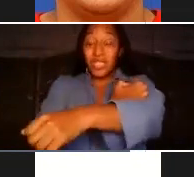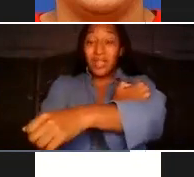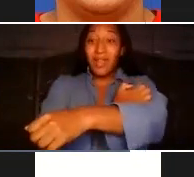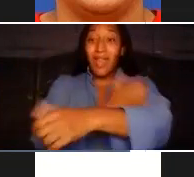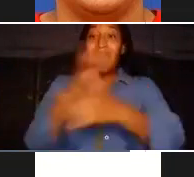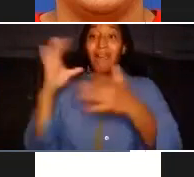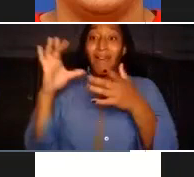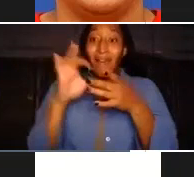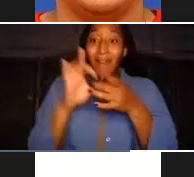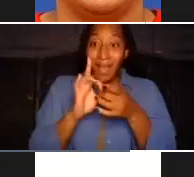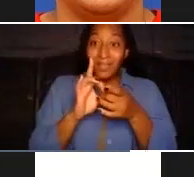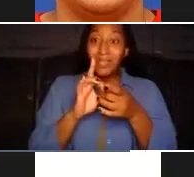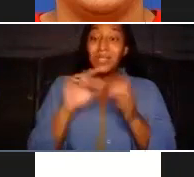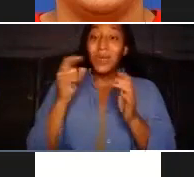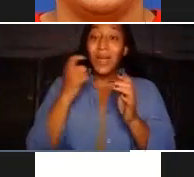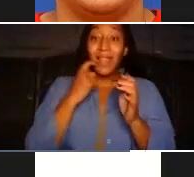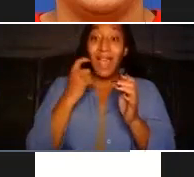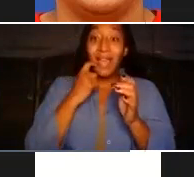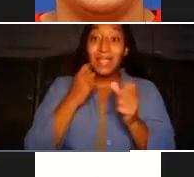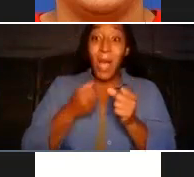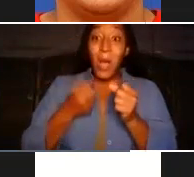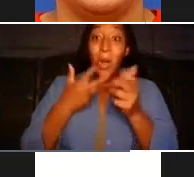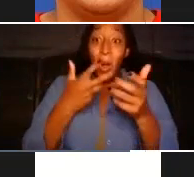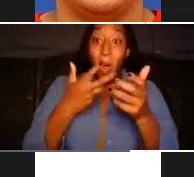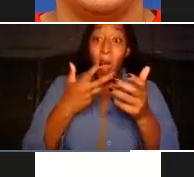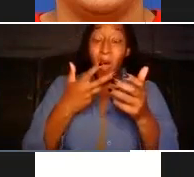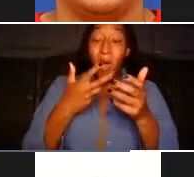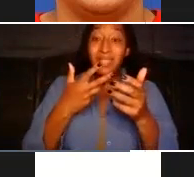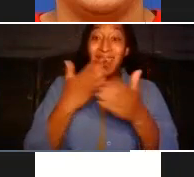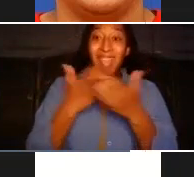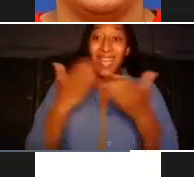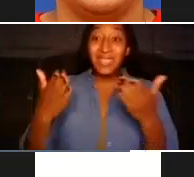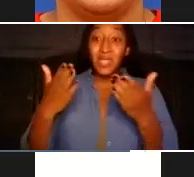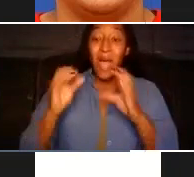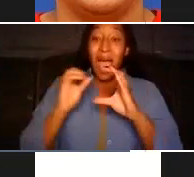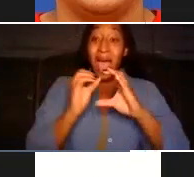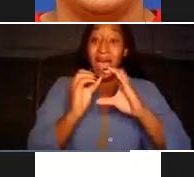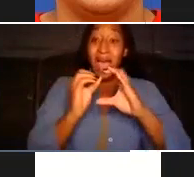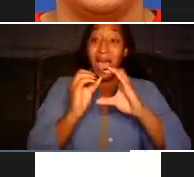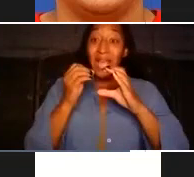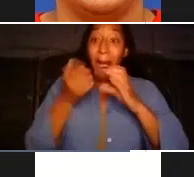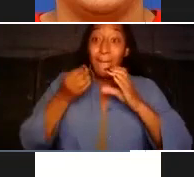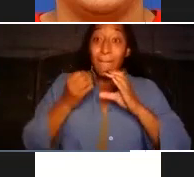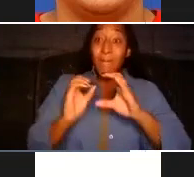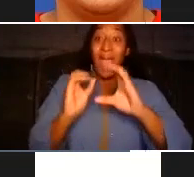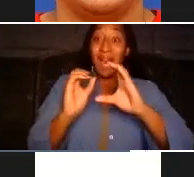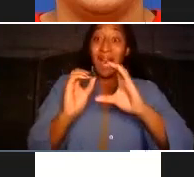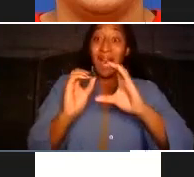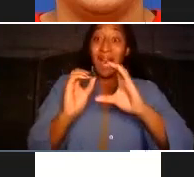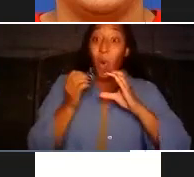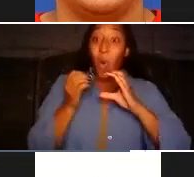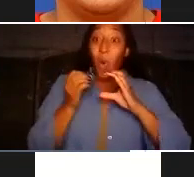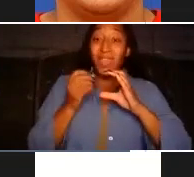to oscillate back and forth more energetically. Well, glass molecules are not supposed to